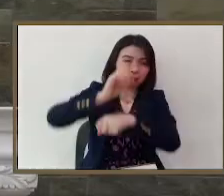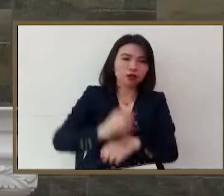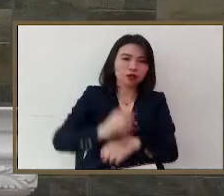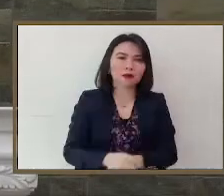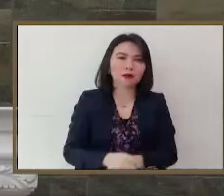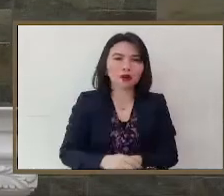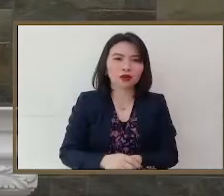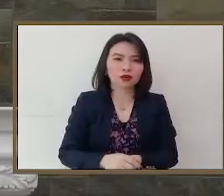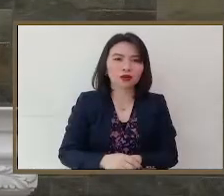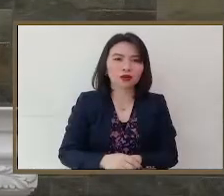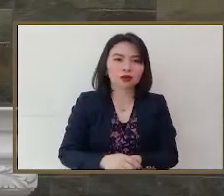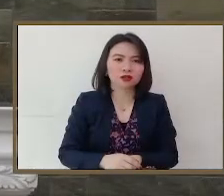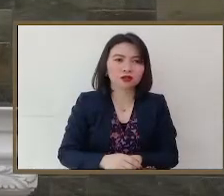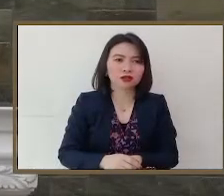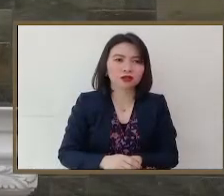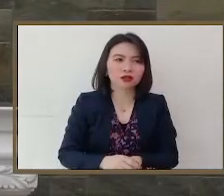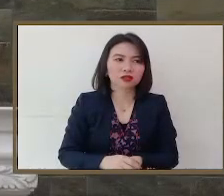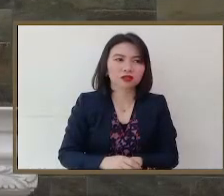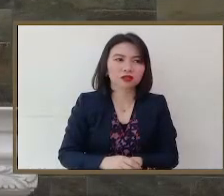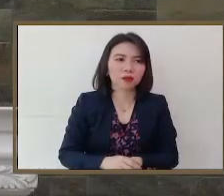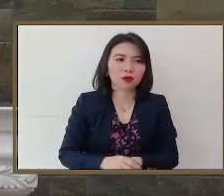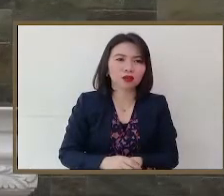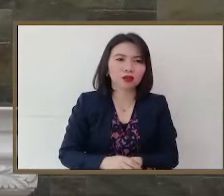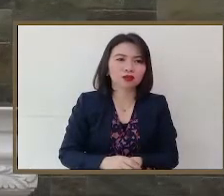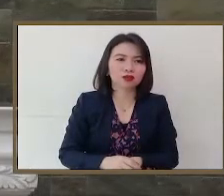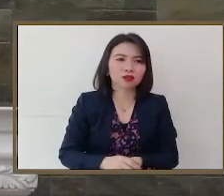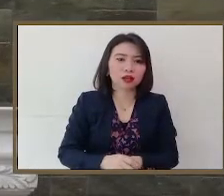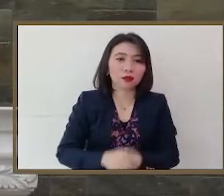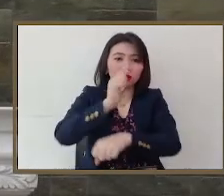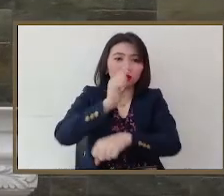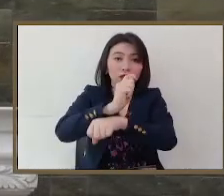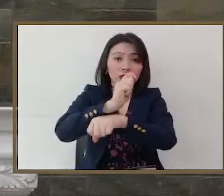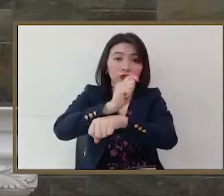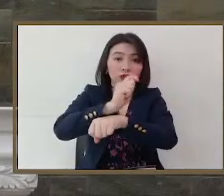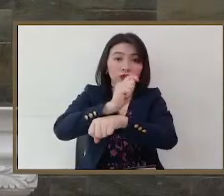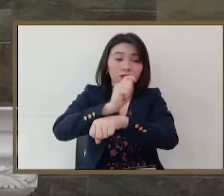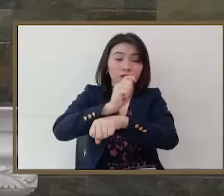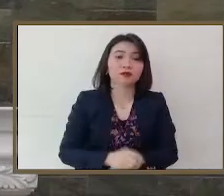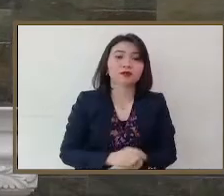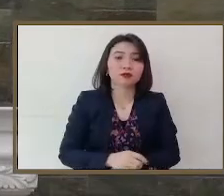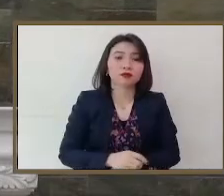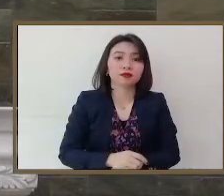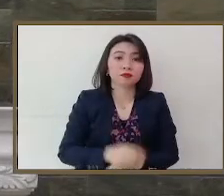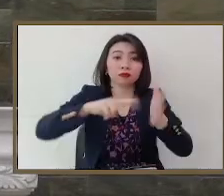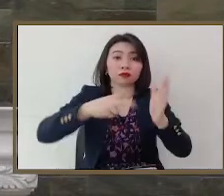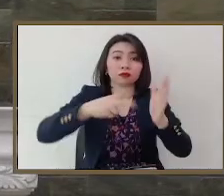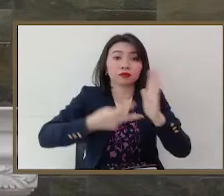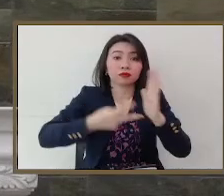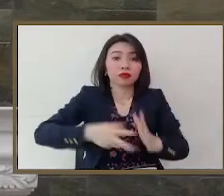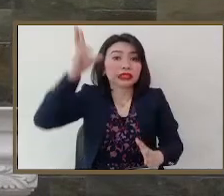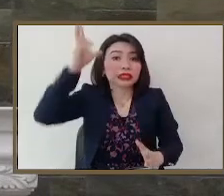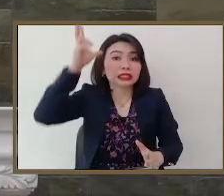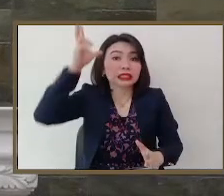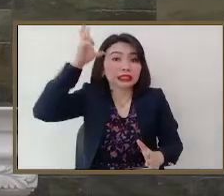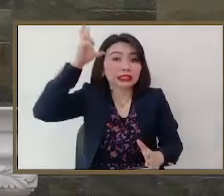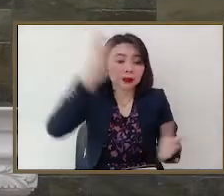number 7, ang sagot ng Panginoon, thou shall not tempt the Lord thy God. It means, dinala siya doon ng Diablo para i-tempt